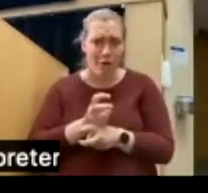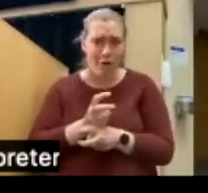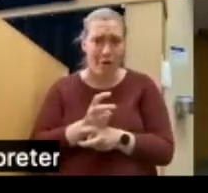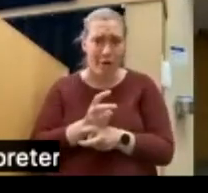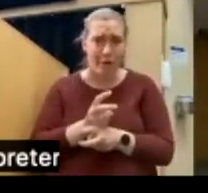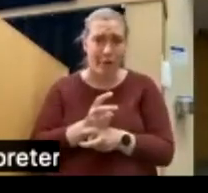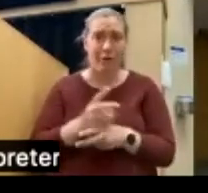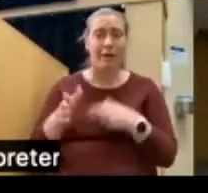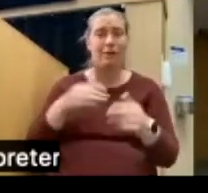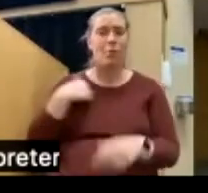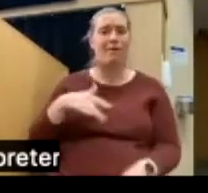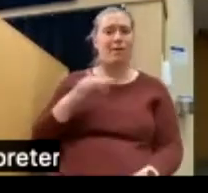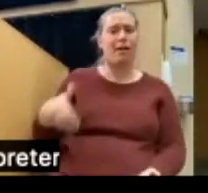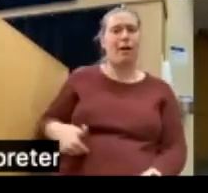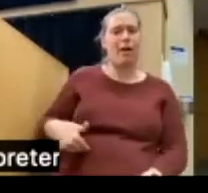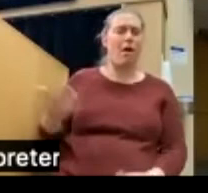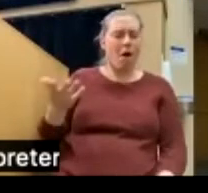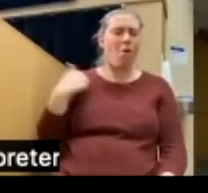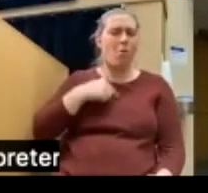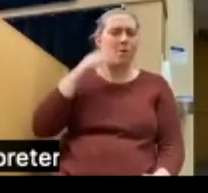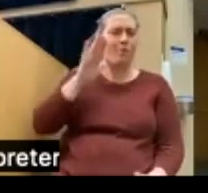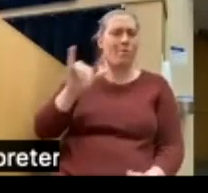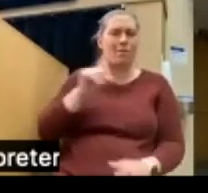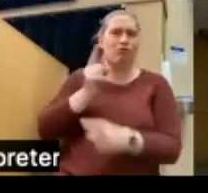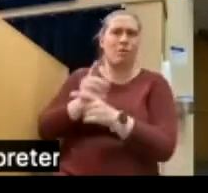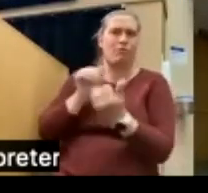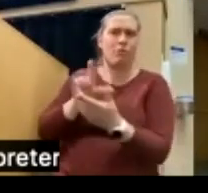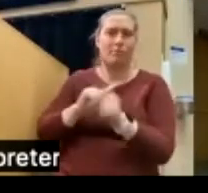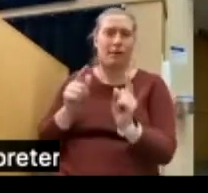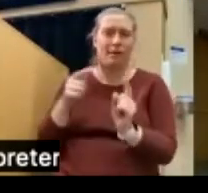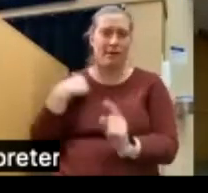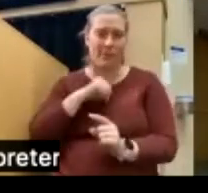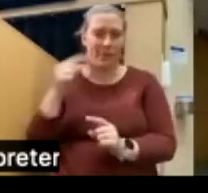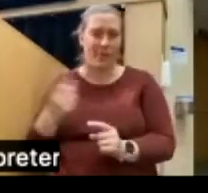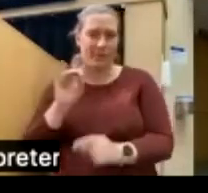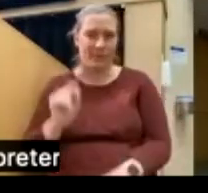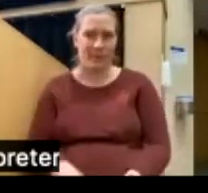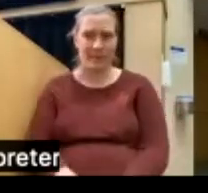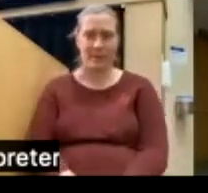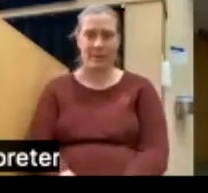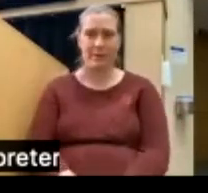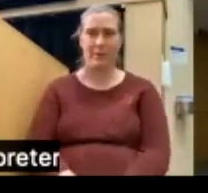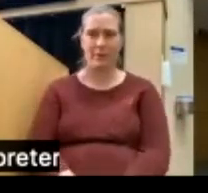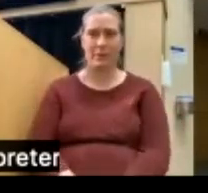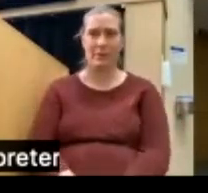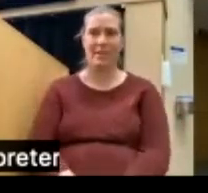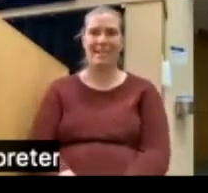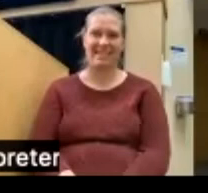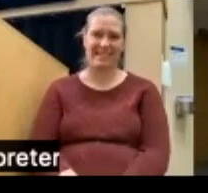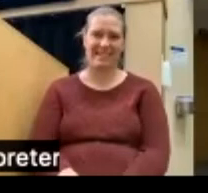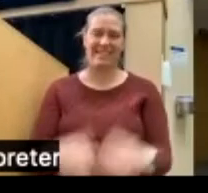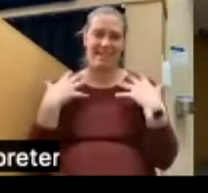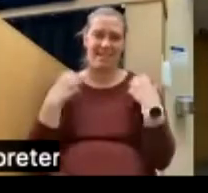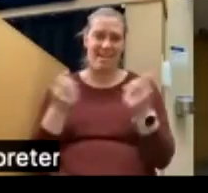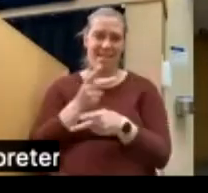gut instinct that it's the right thing to do. And let's just talk for a moment about where we're at when it comes to our healthcare setting.